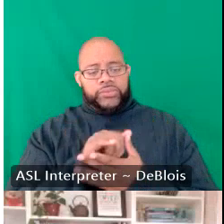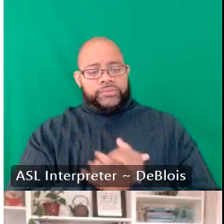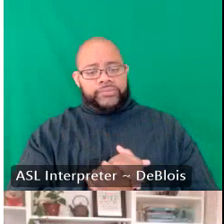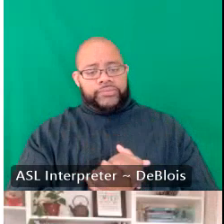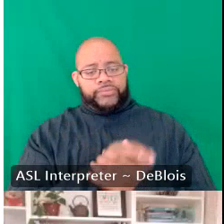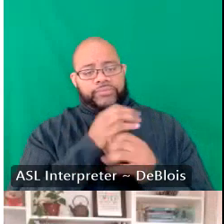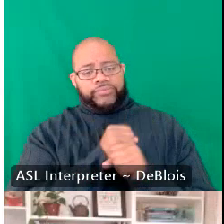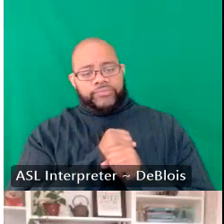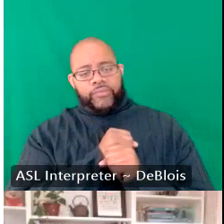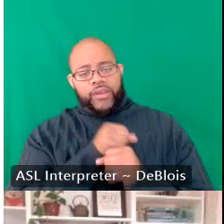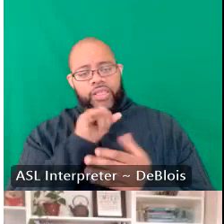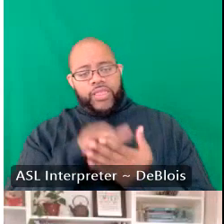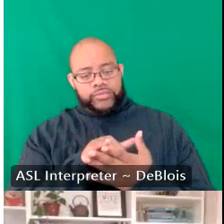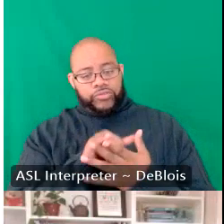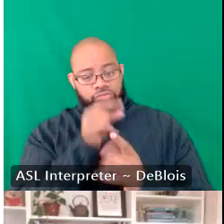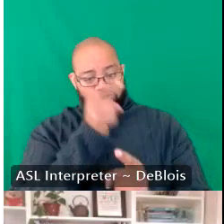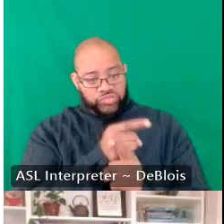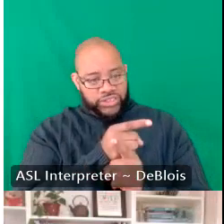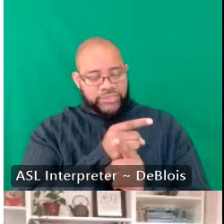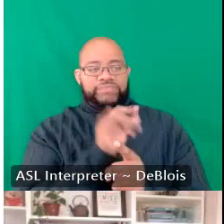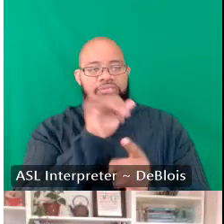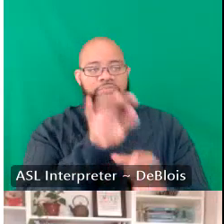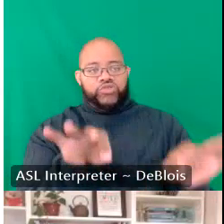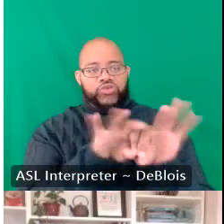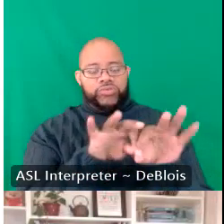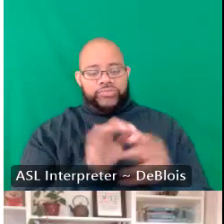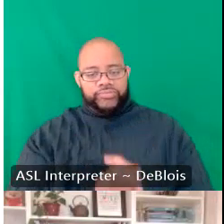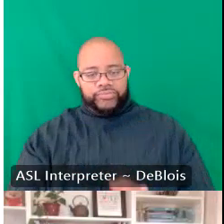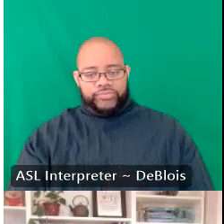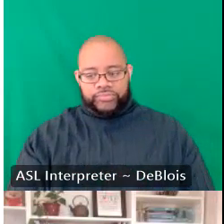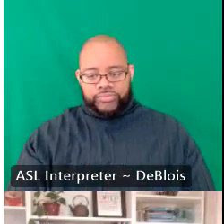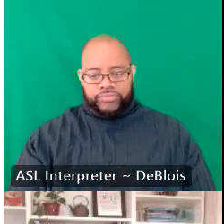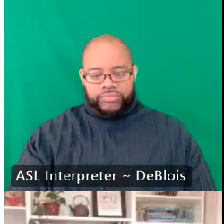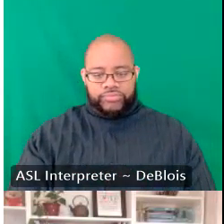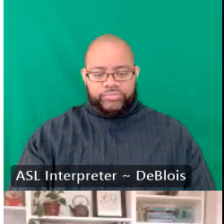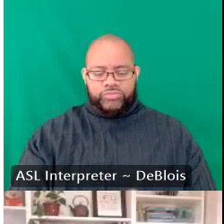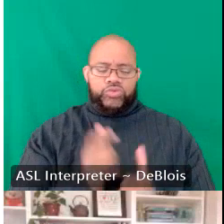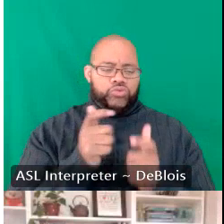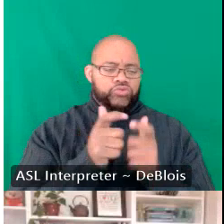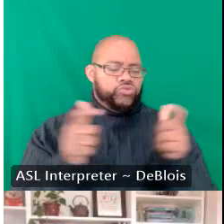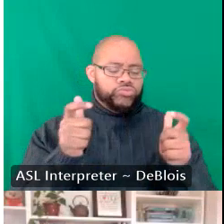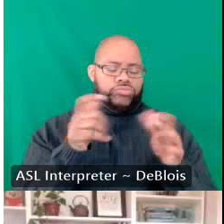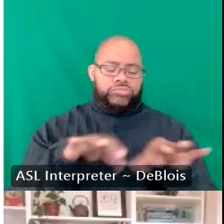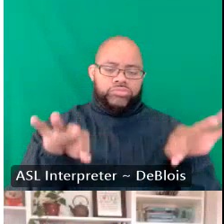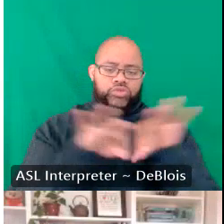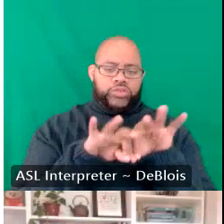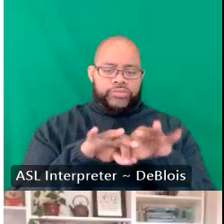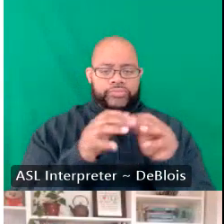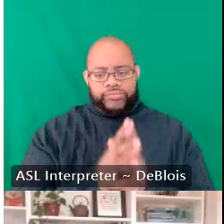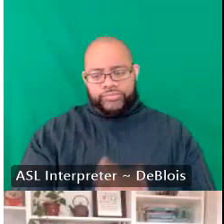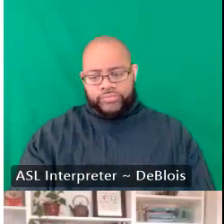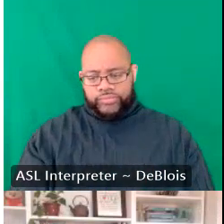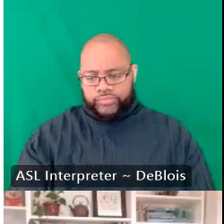getting this right matters. It is hugely important.